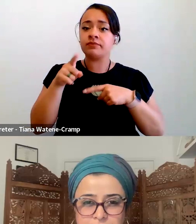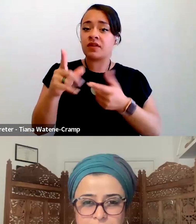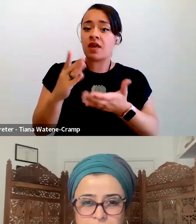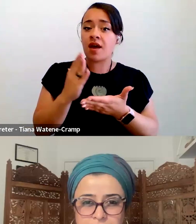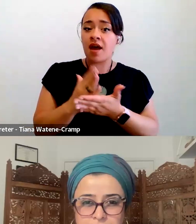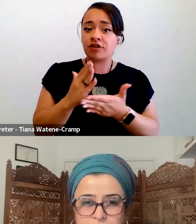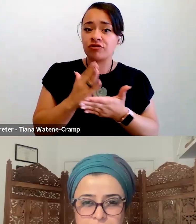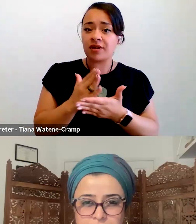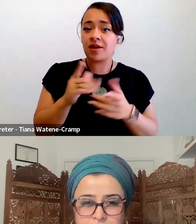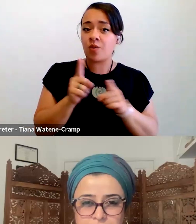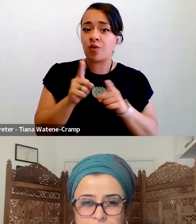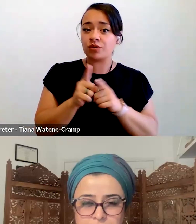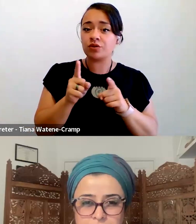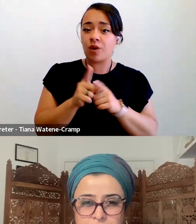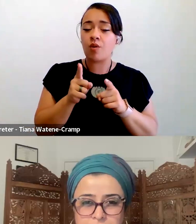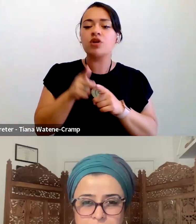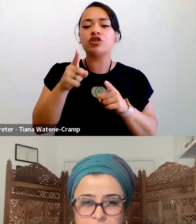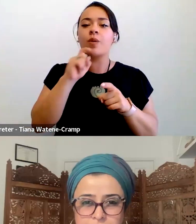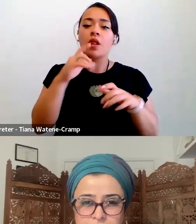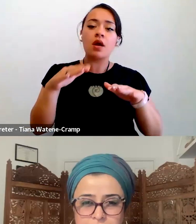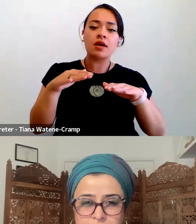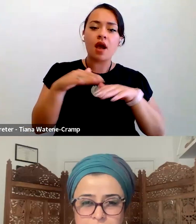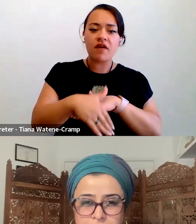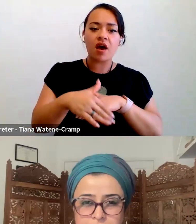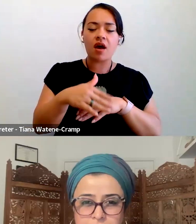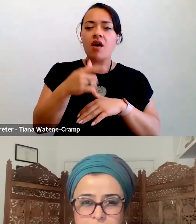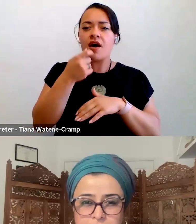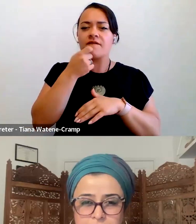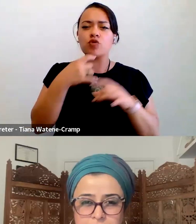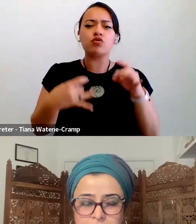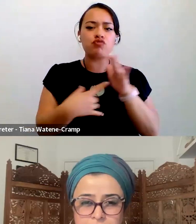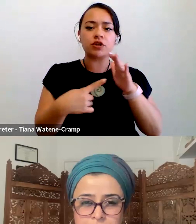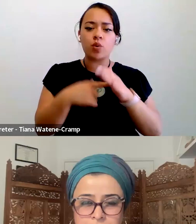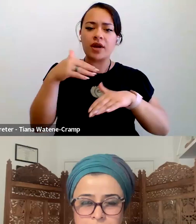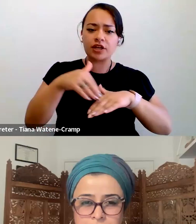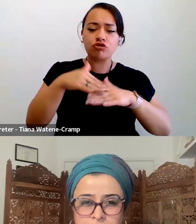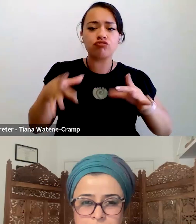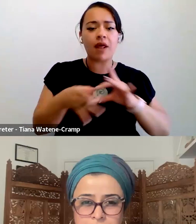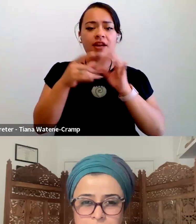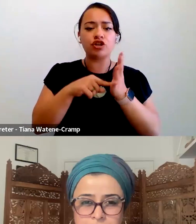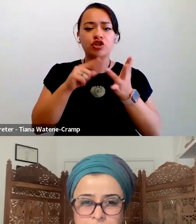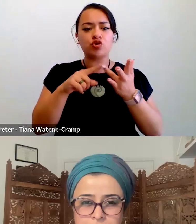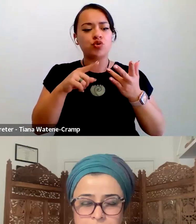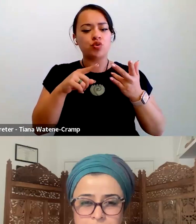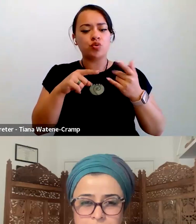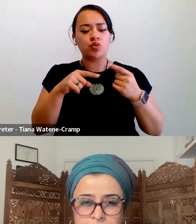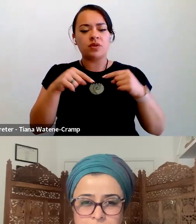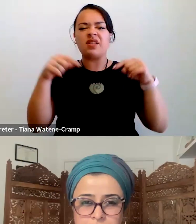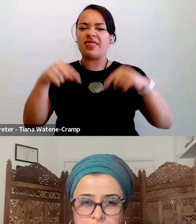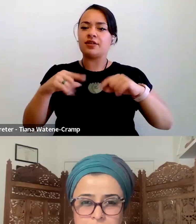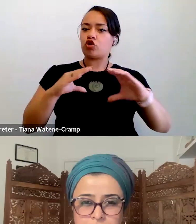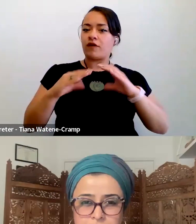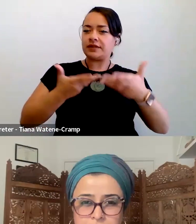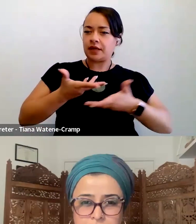actually also going to kind of talk about some of those critical issues in relation to this kind of into this